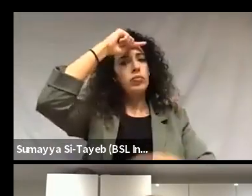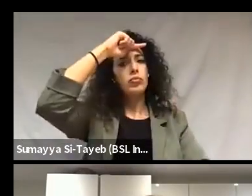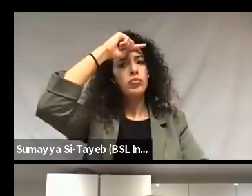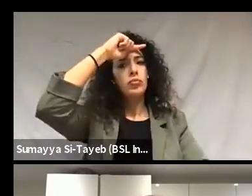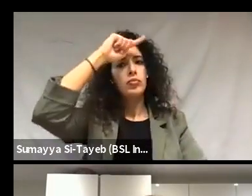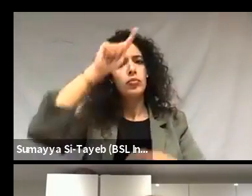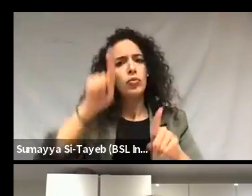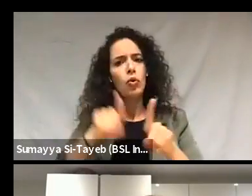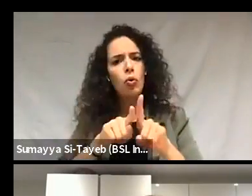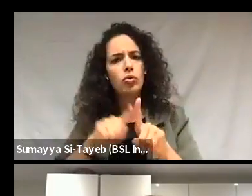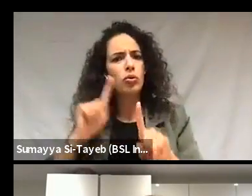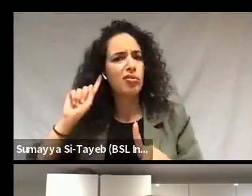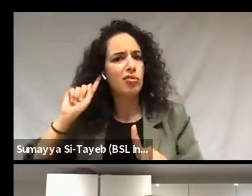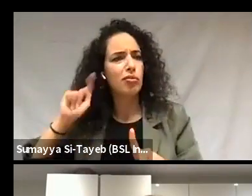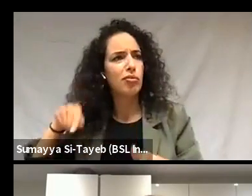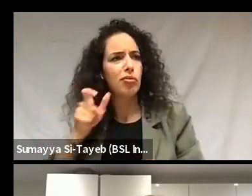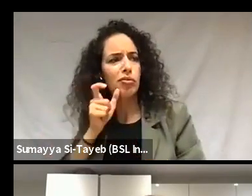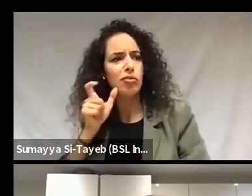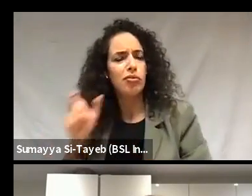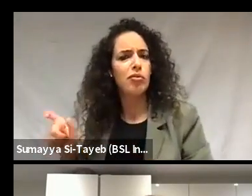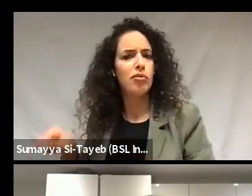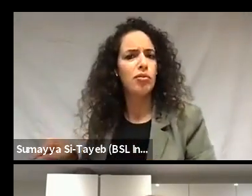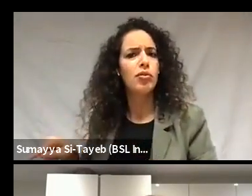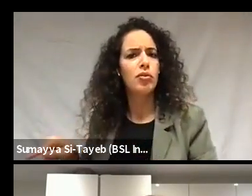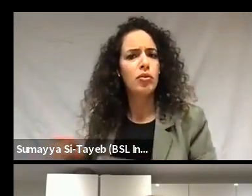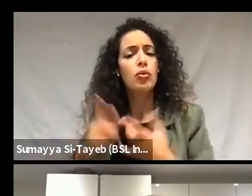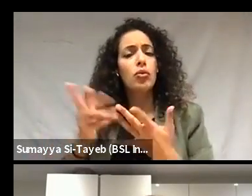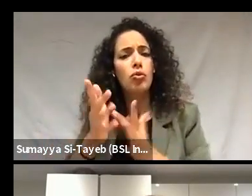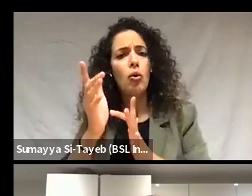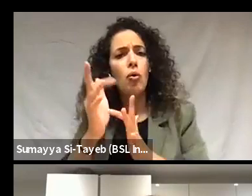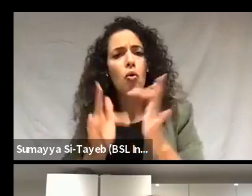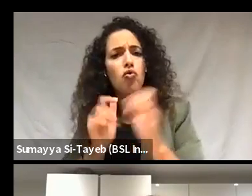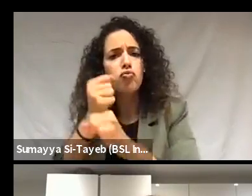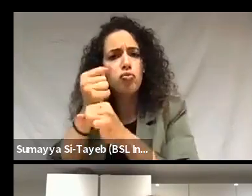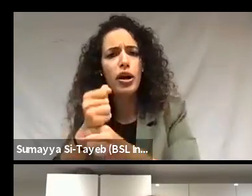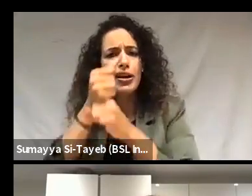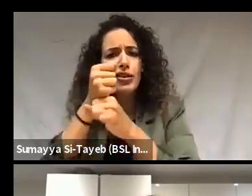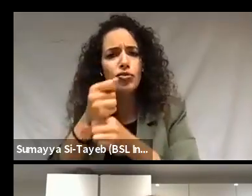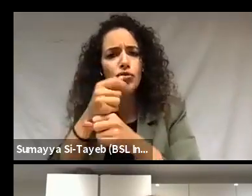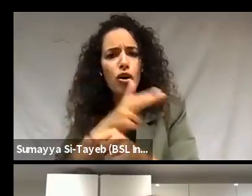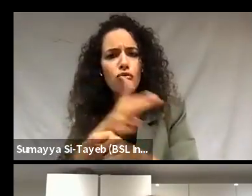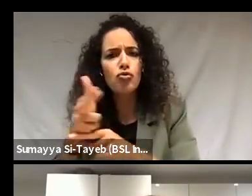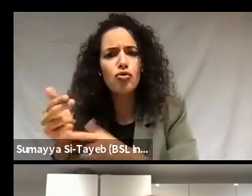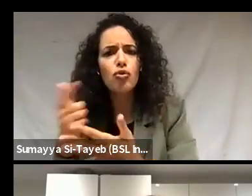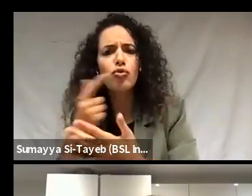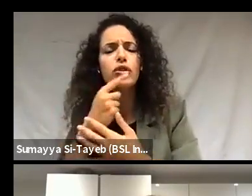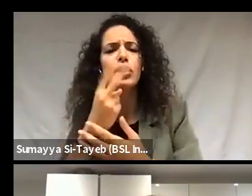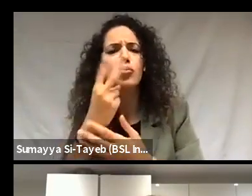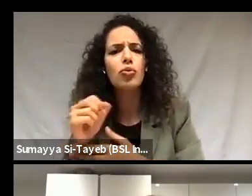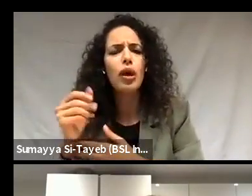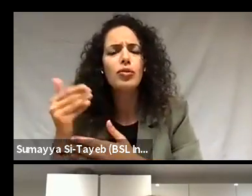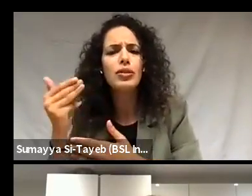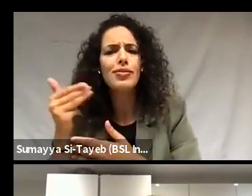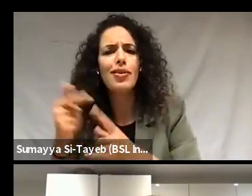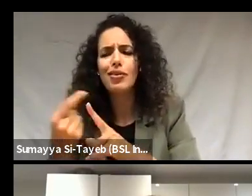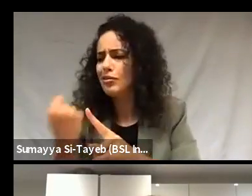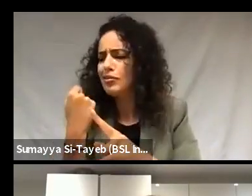omission. And in the hours after the Christchurch shooting on the 15th of March 2019, wrote about our end of